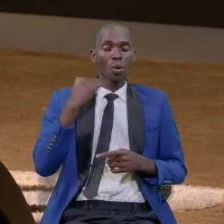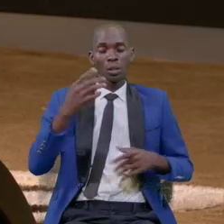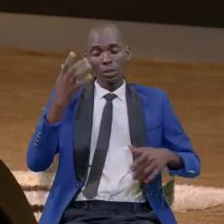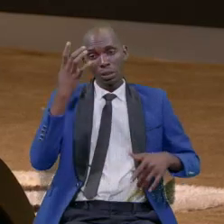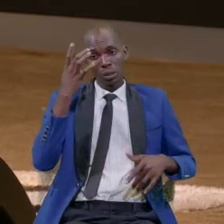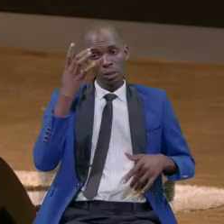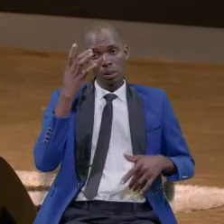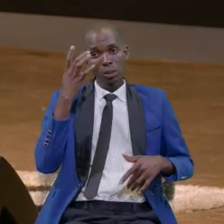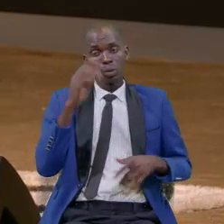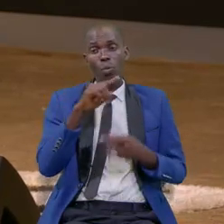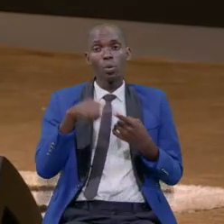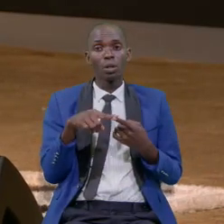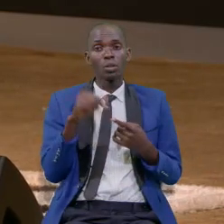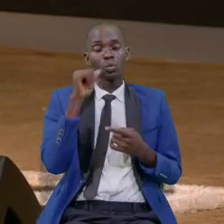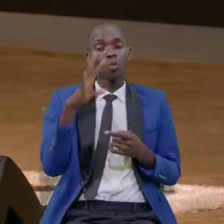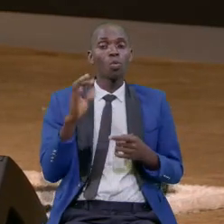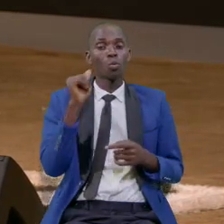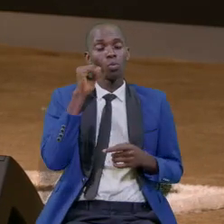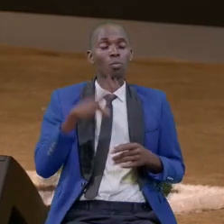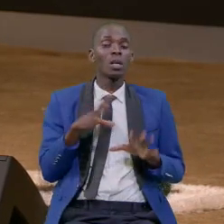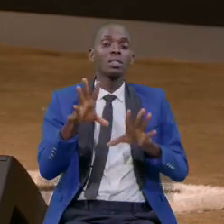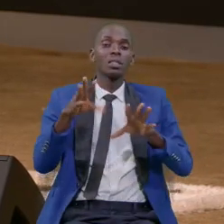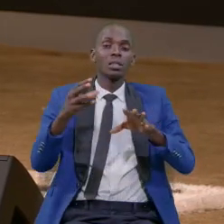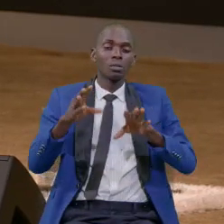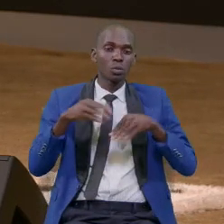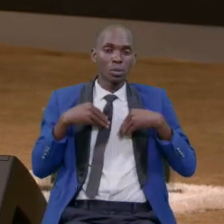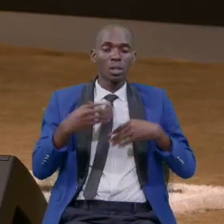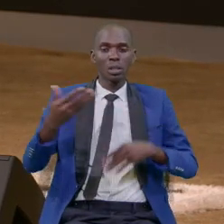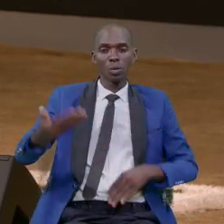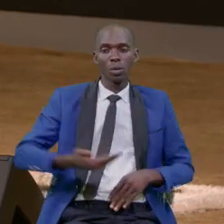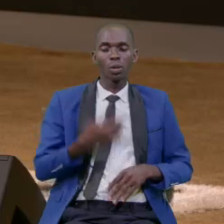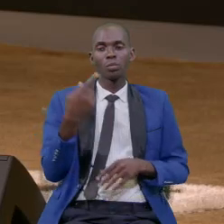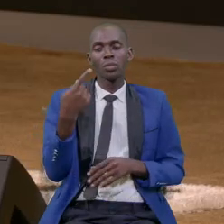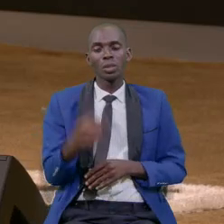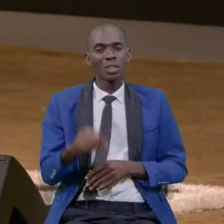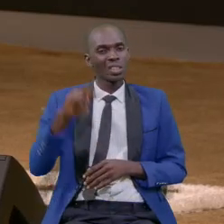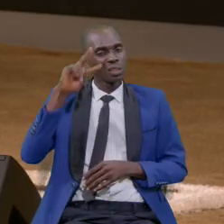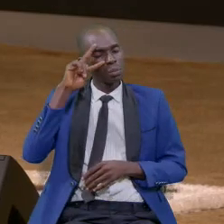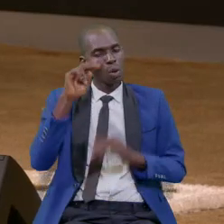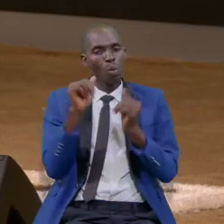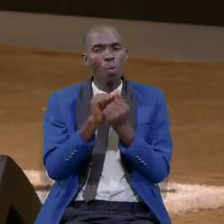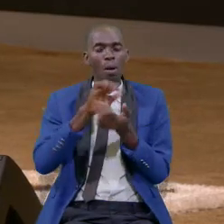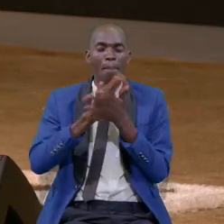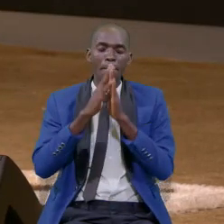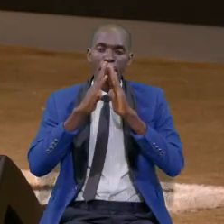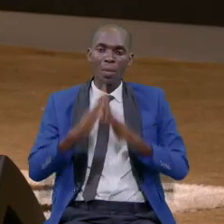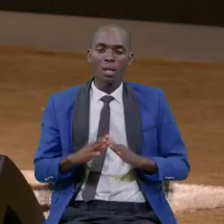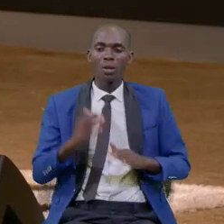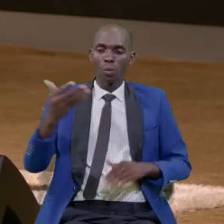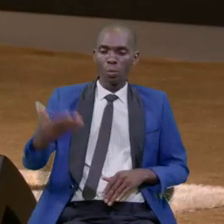the spies with peace. Received the